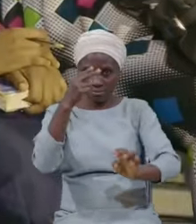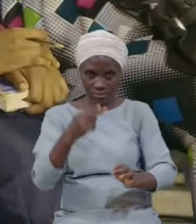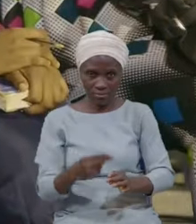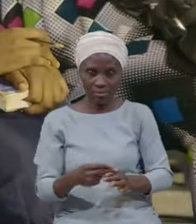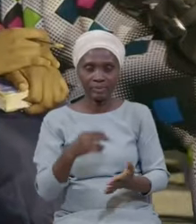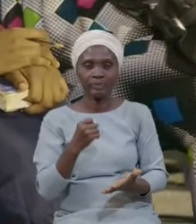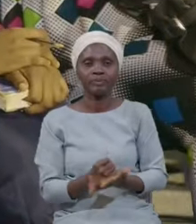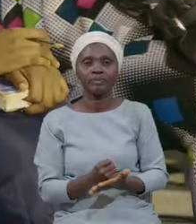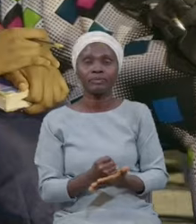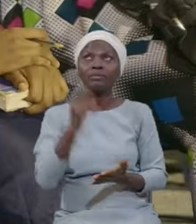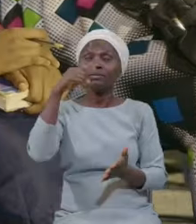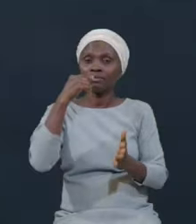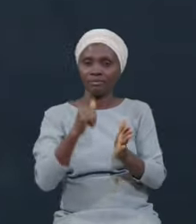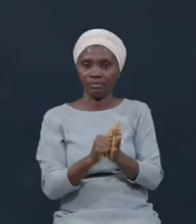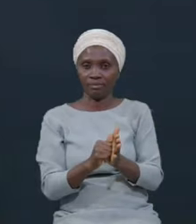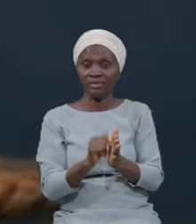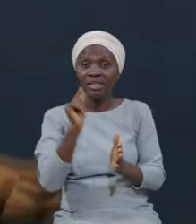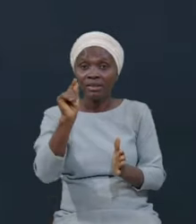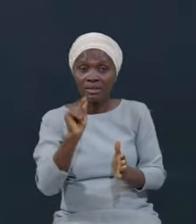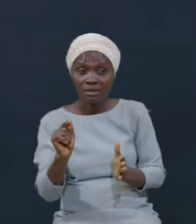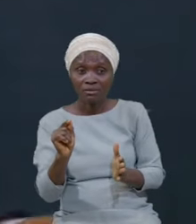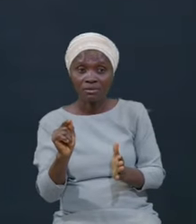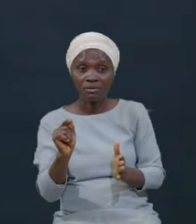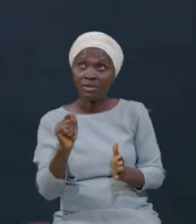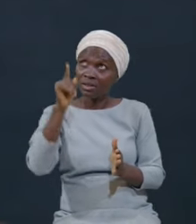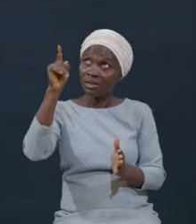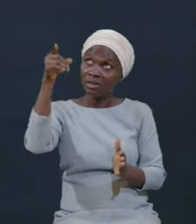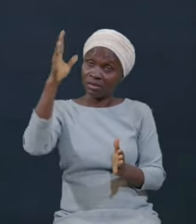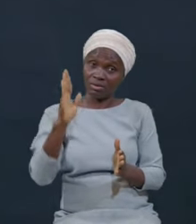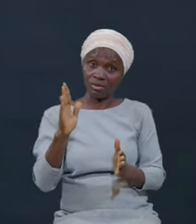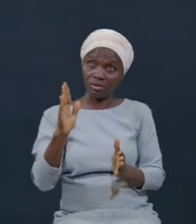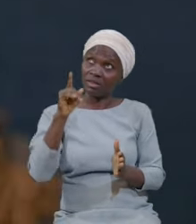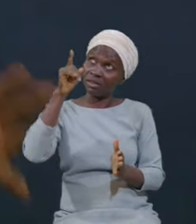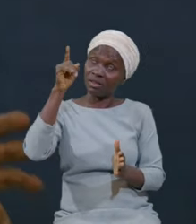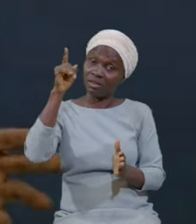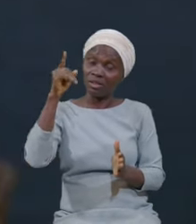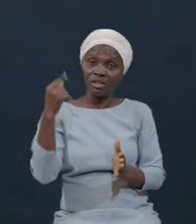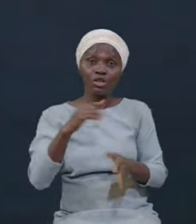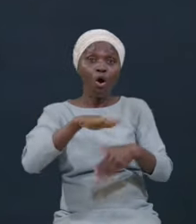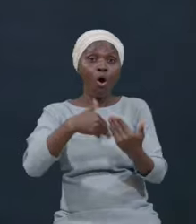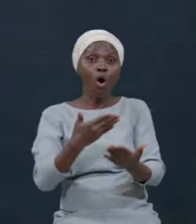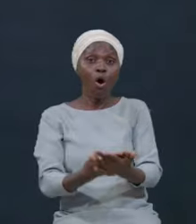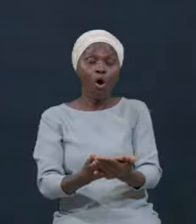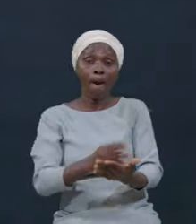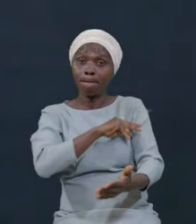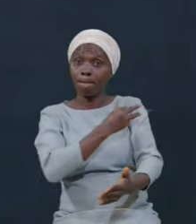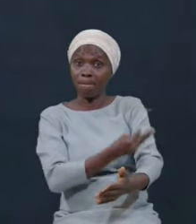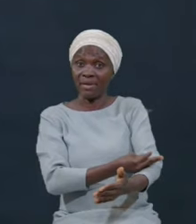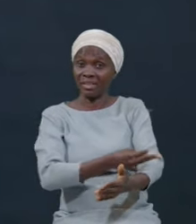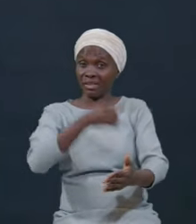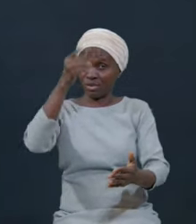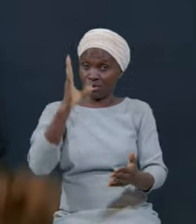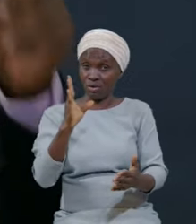says, wherefore he, God, wherefore he, the Almighty, wherefore he that cannot